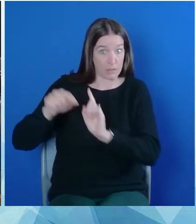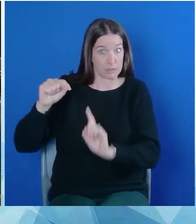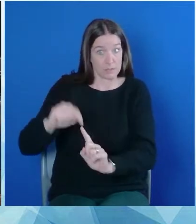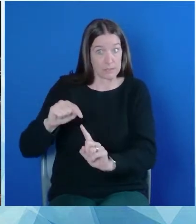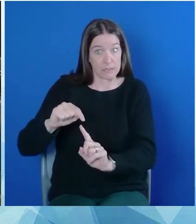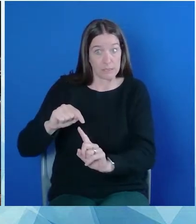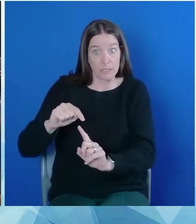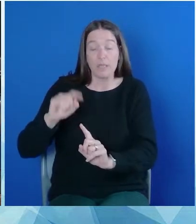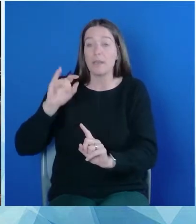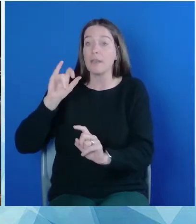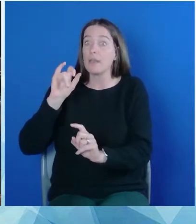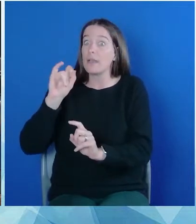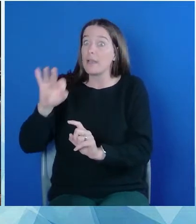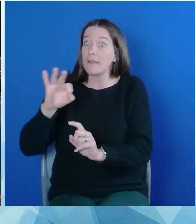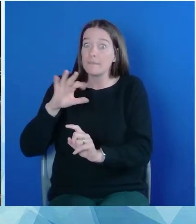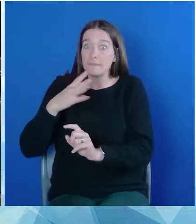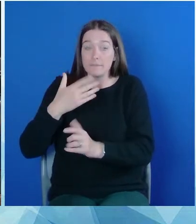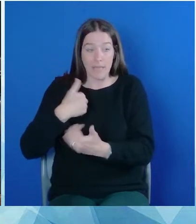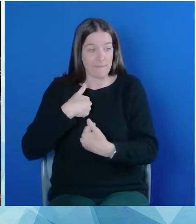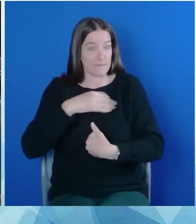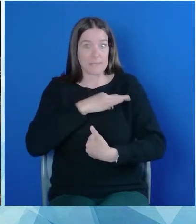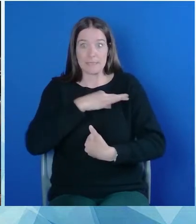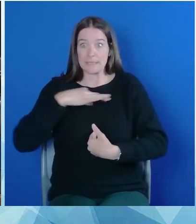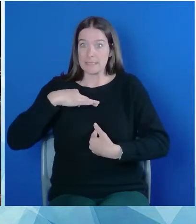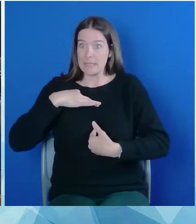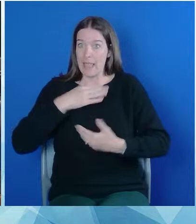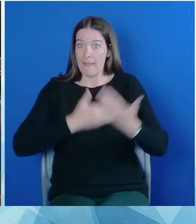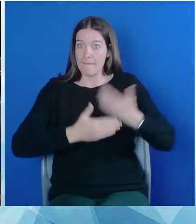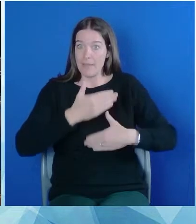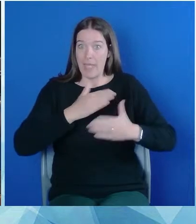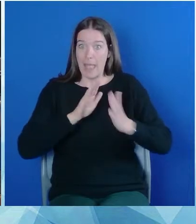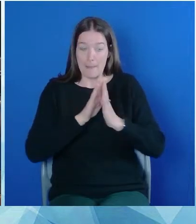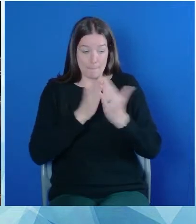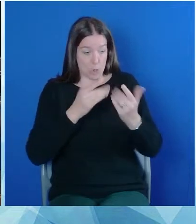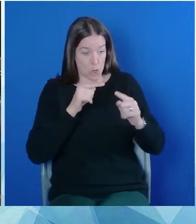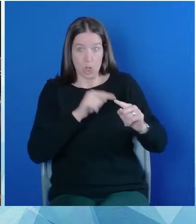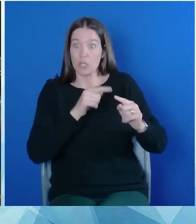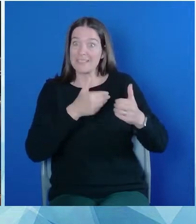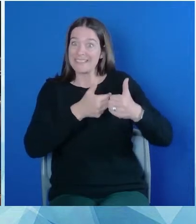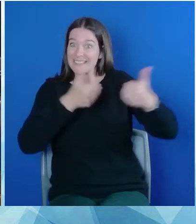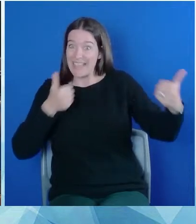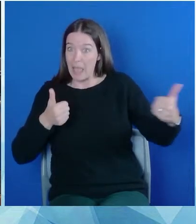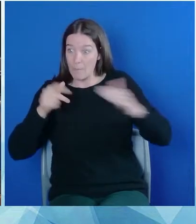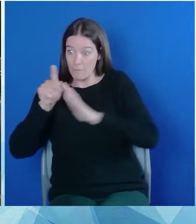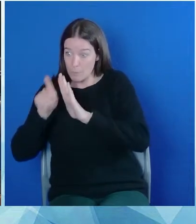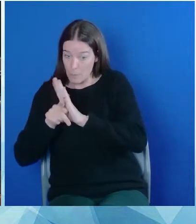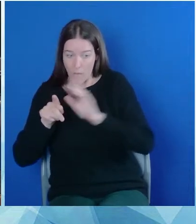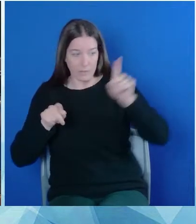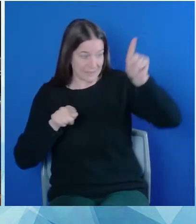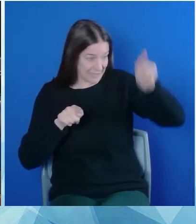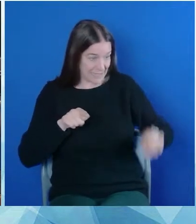And if there's an employee handbook separate from the policy, I think that also needs to be done in ASL.